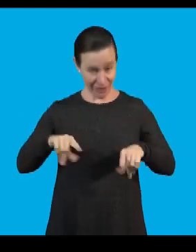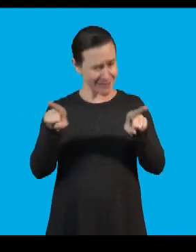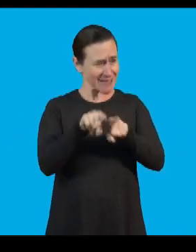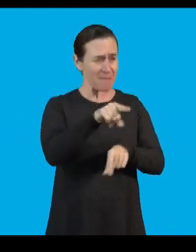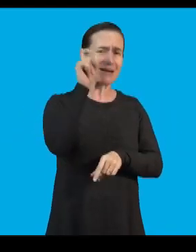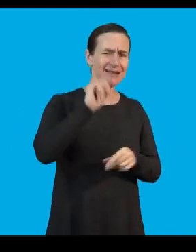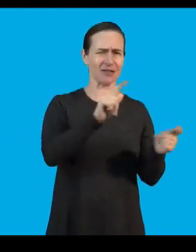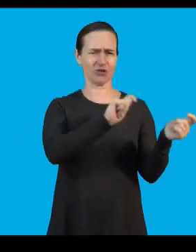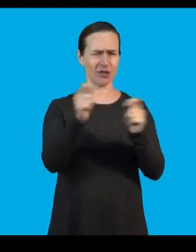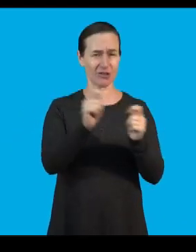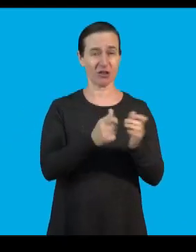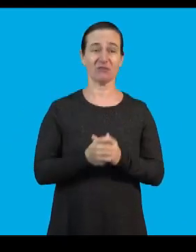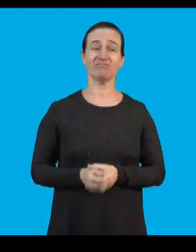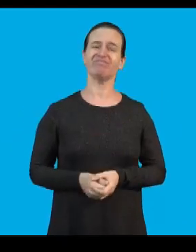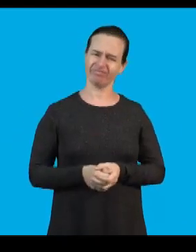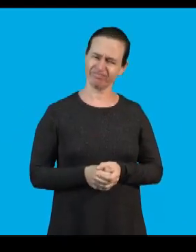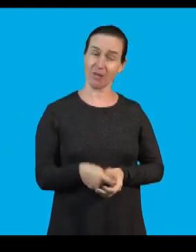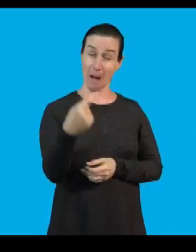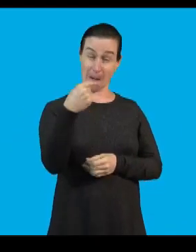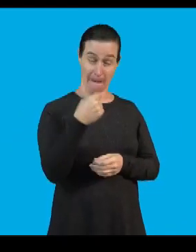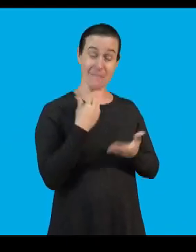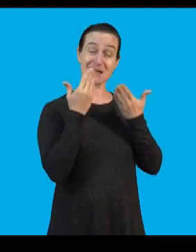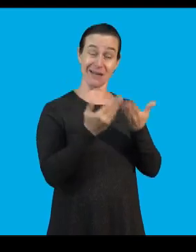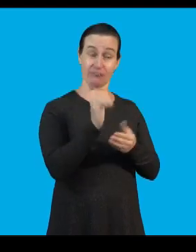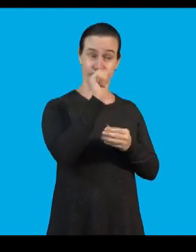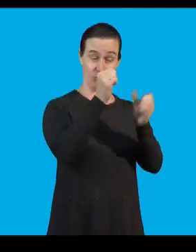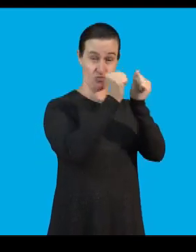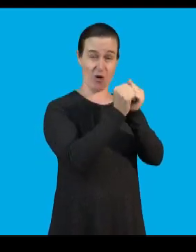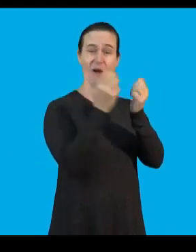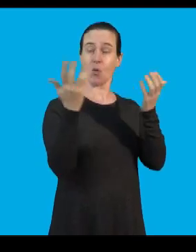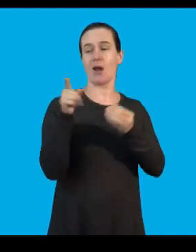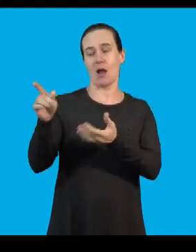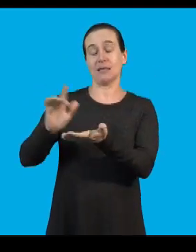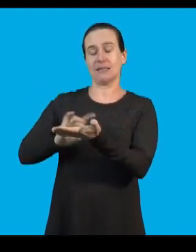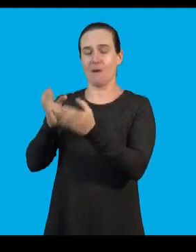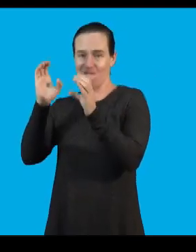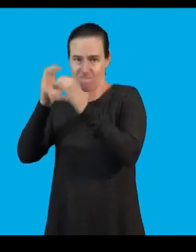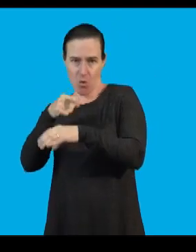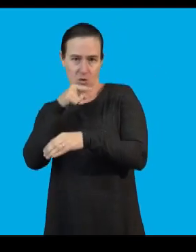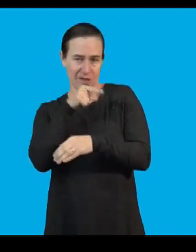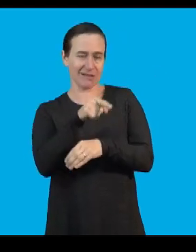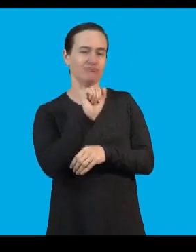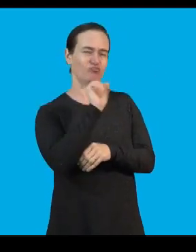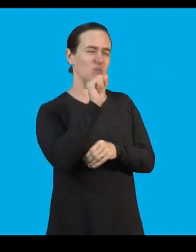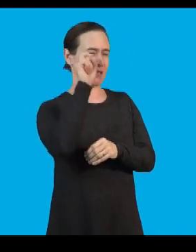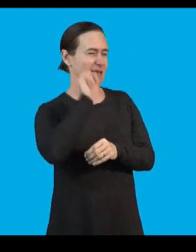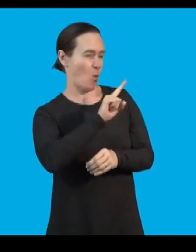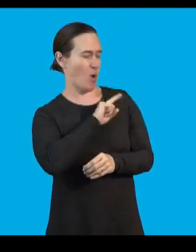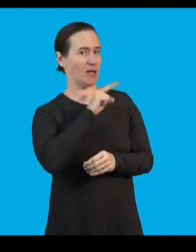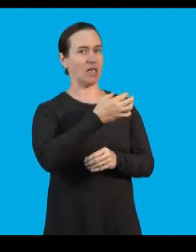this chaos and confusion? I study teenage brains and teenage behavior at a center that focuses on